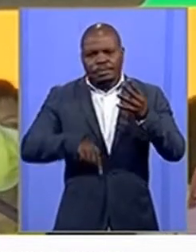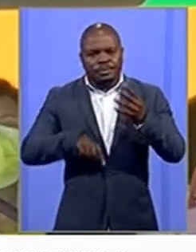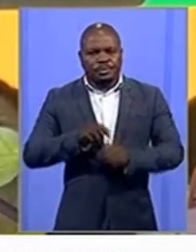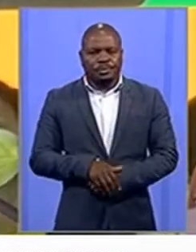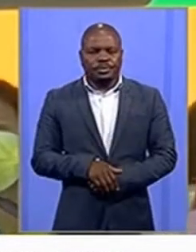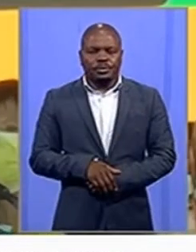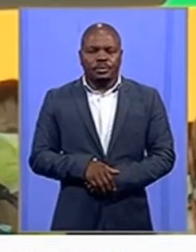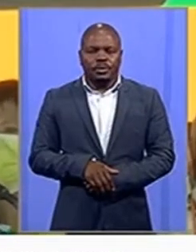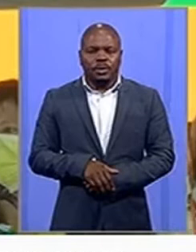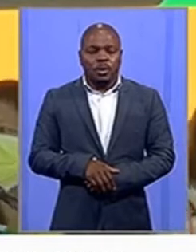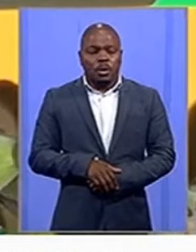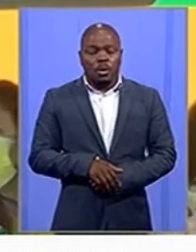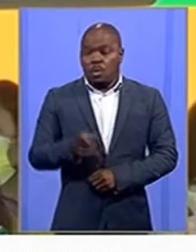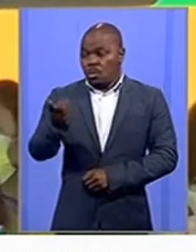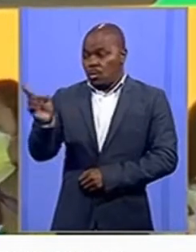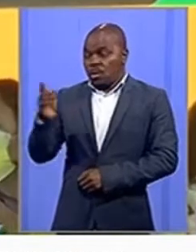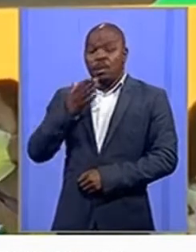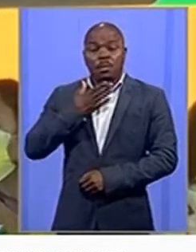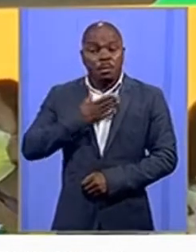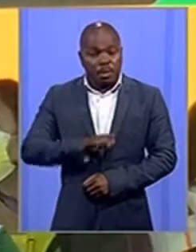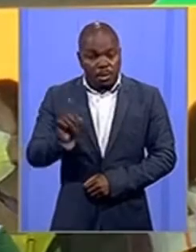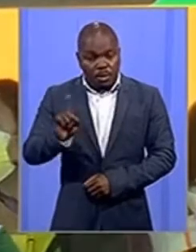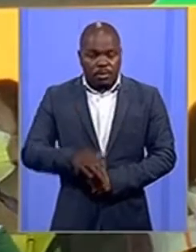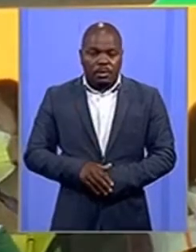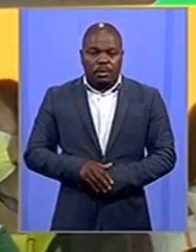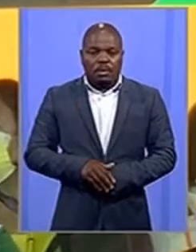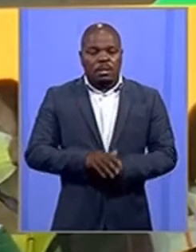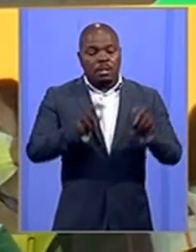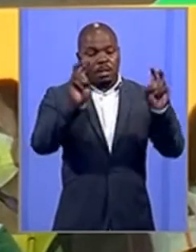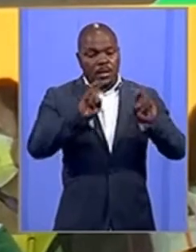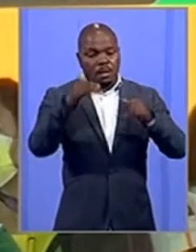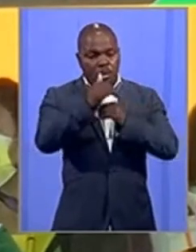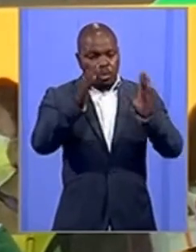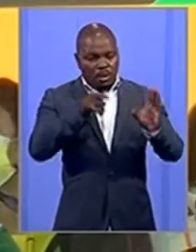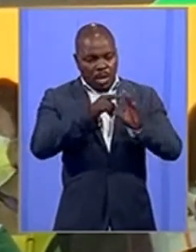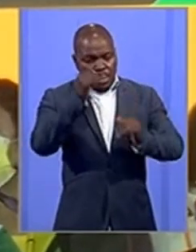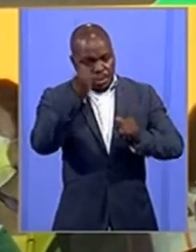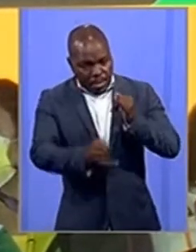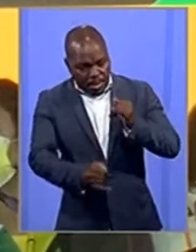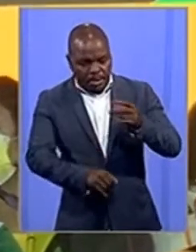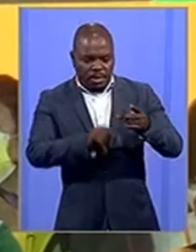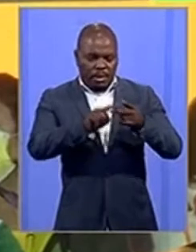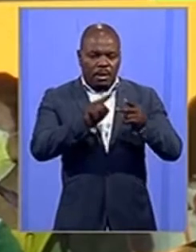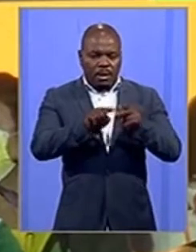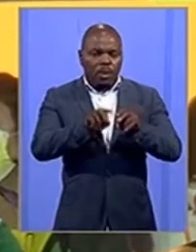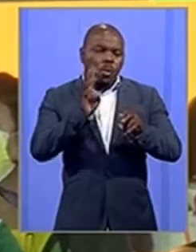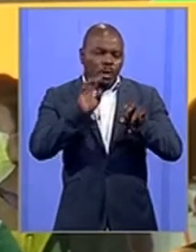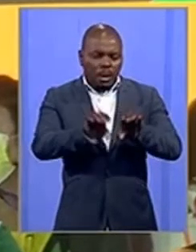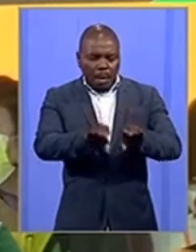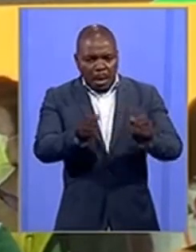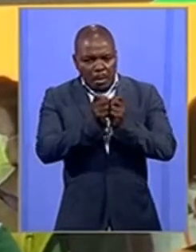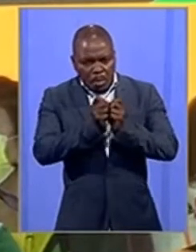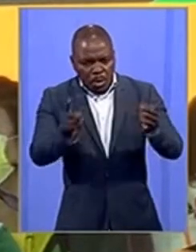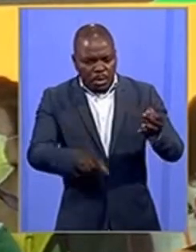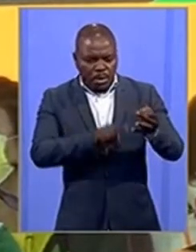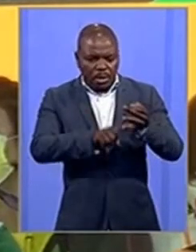They want faulty electricity substations, burst water pipes, and